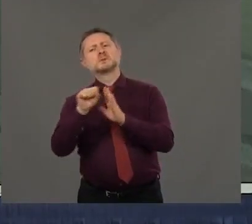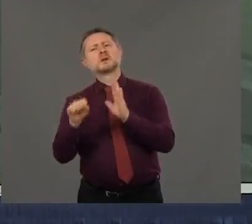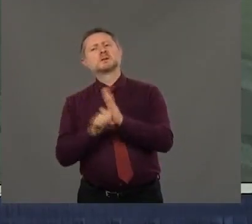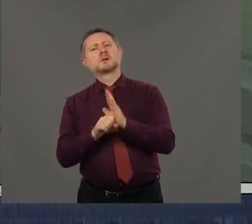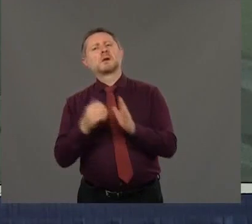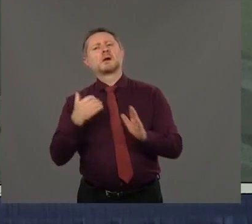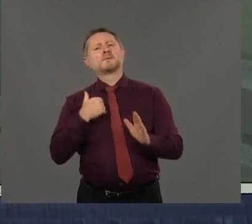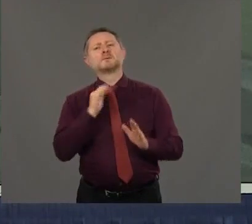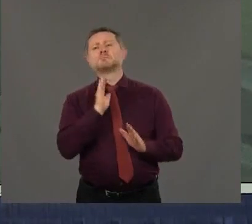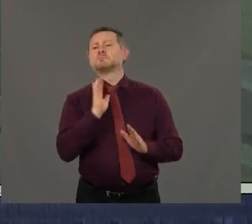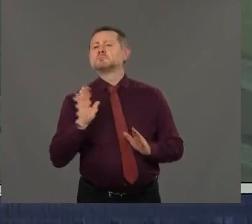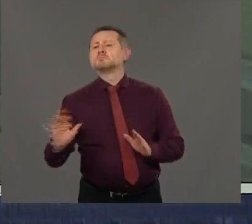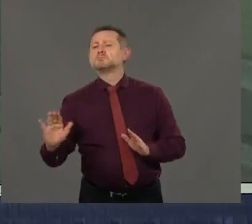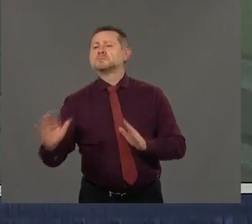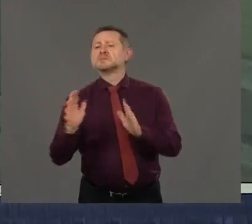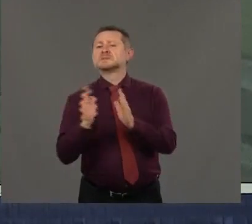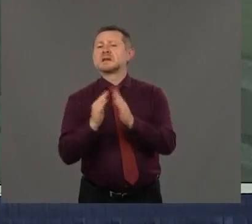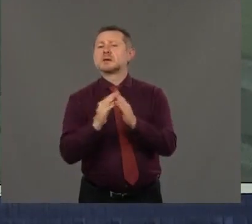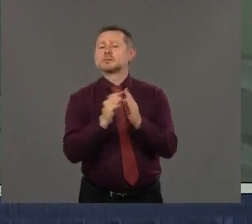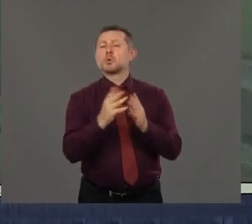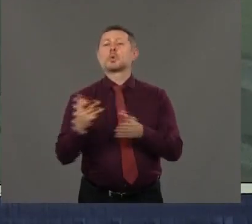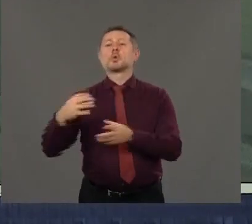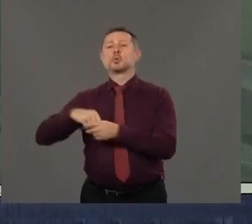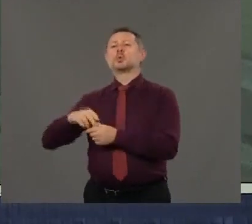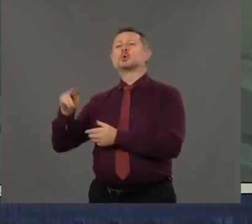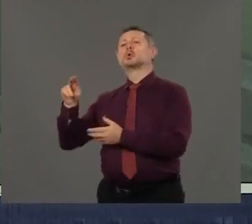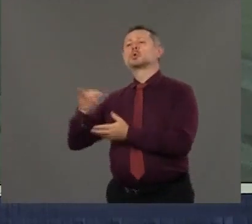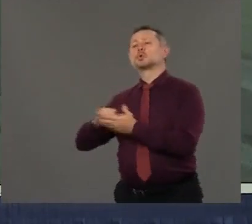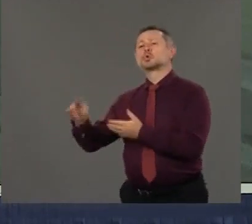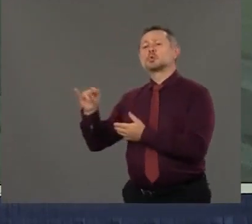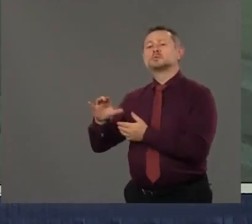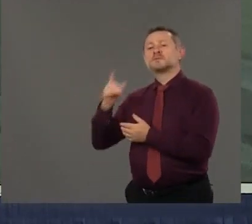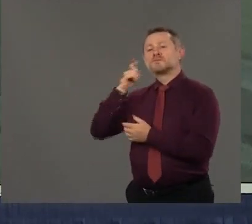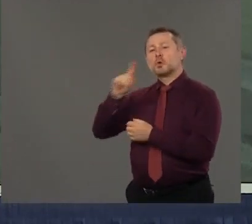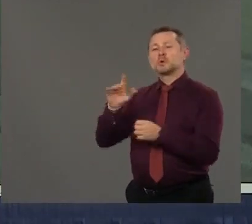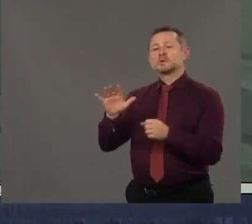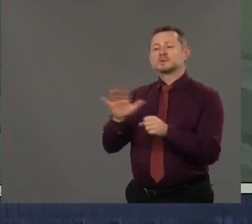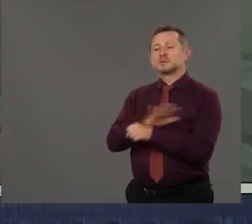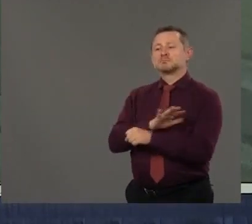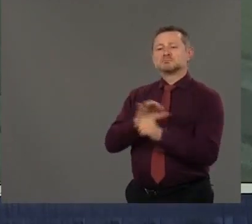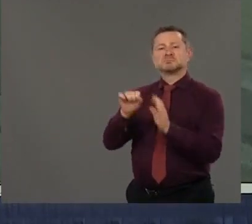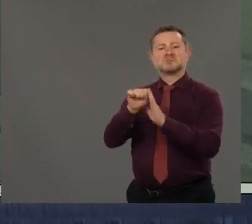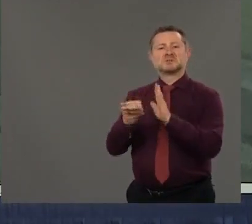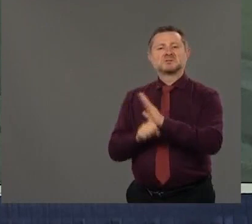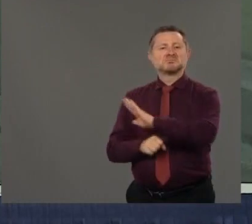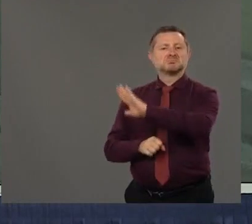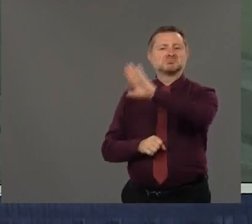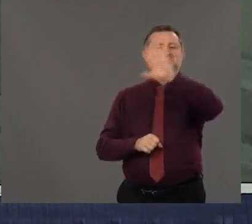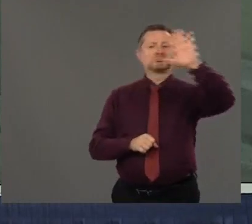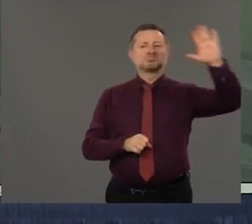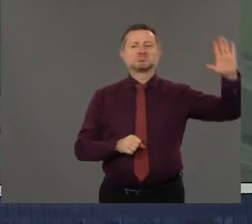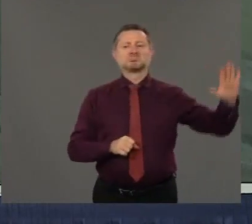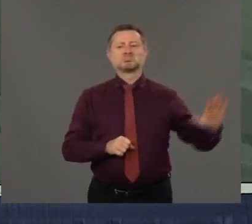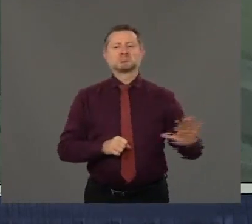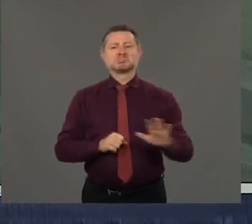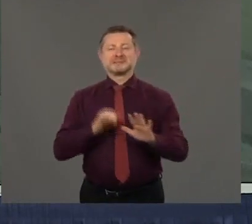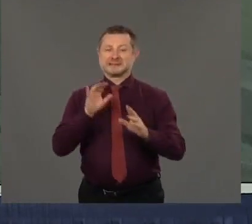municipalities within the state where we do cooperative purchasing for the entire state. But you're right, it's a national